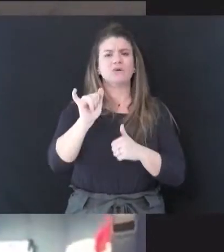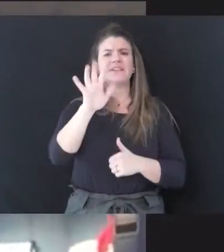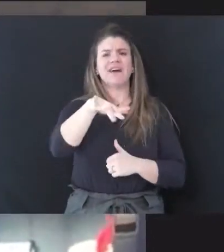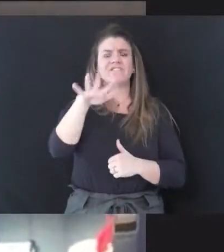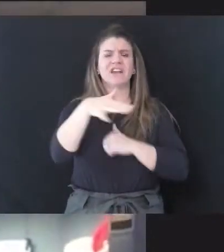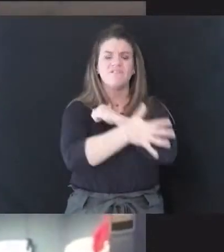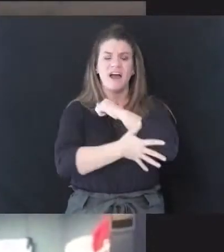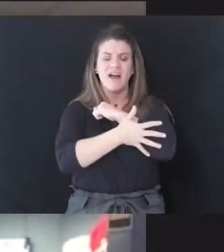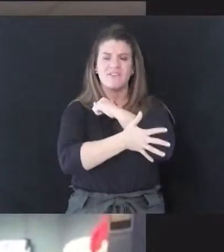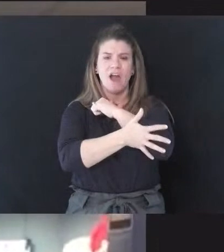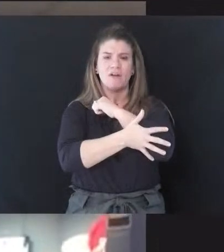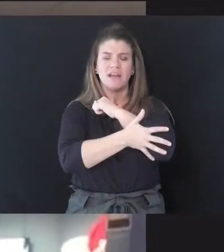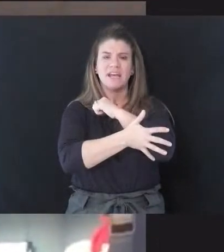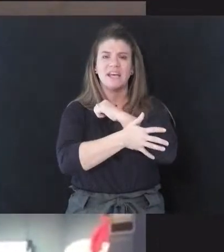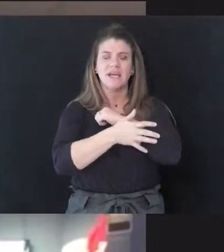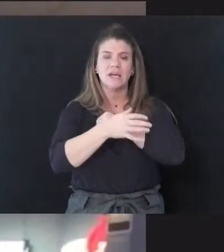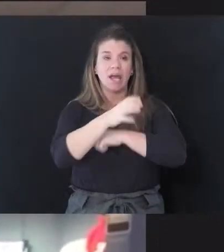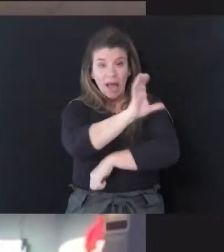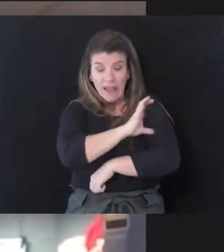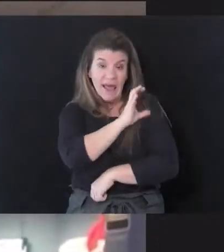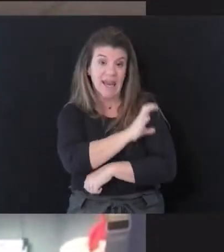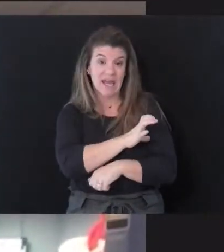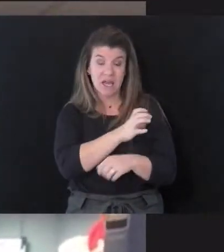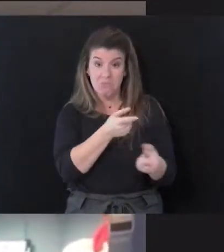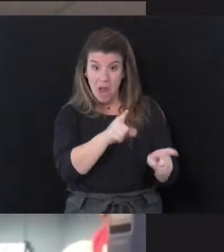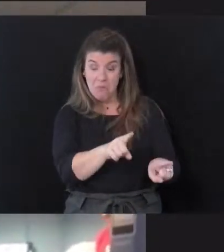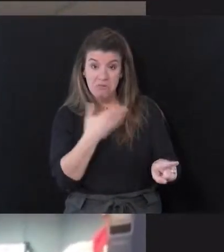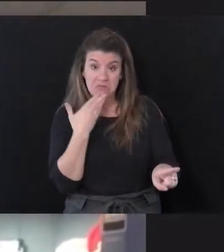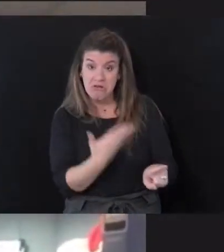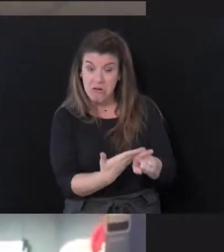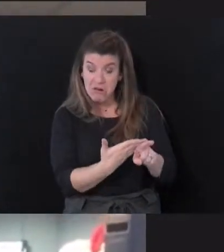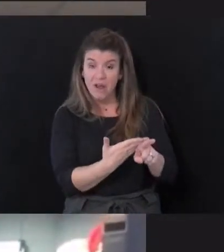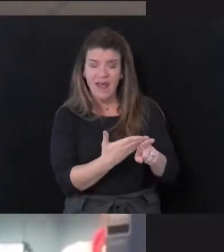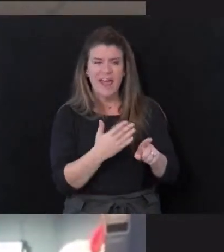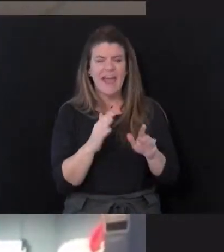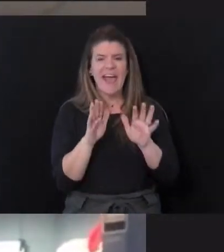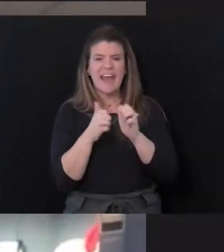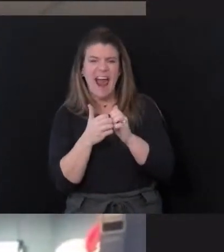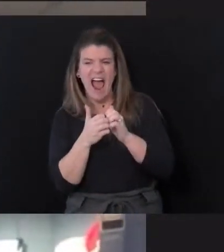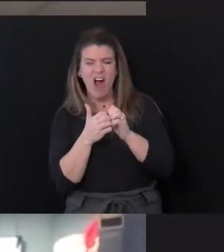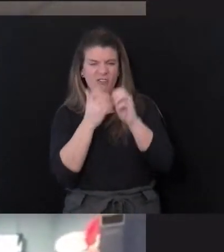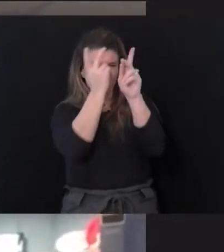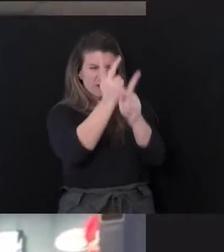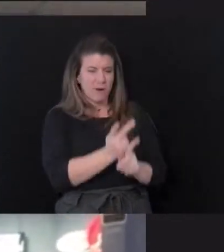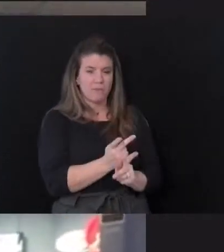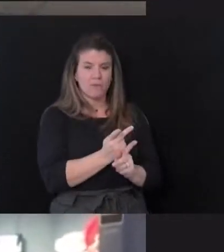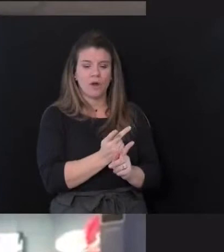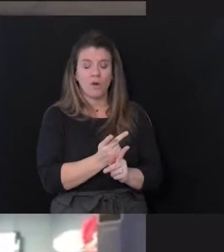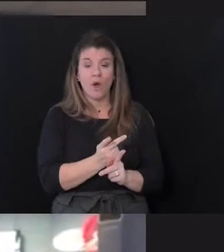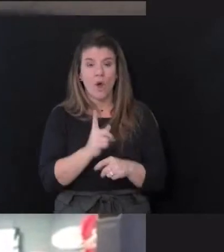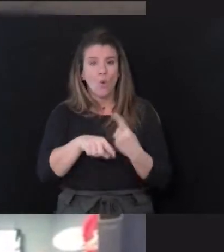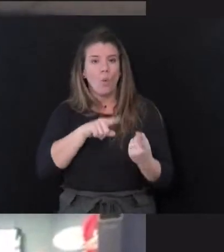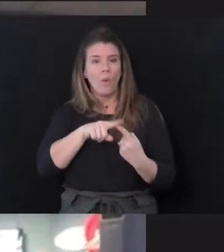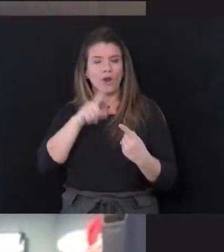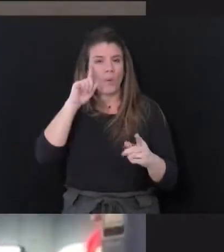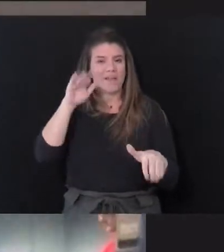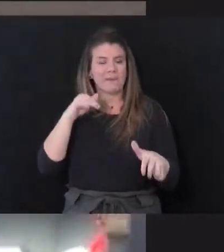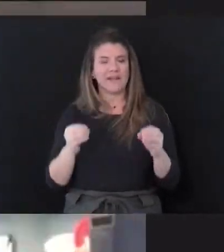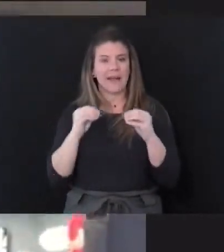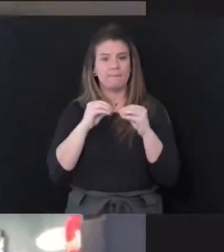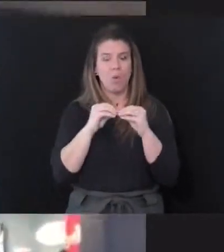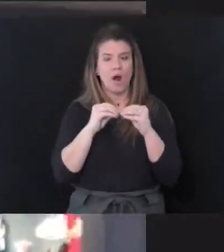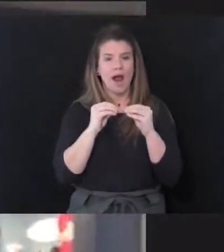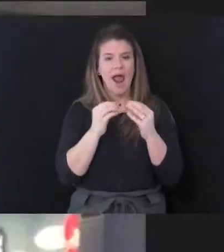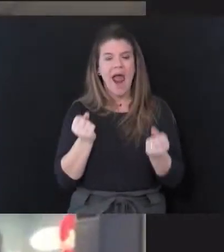county vaccine clinic model going at this point, and how scalable is it? When we expect to get more vaccines,